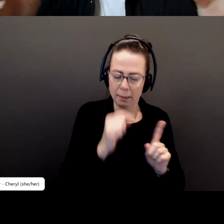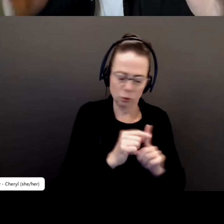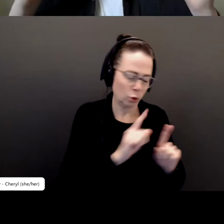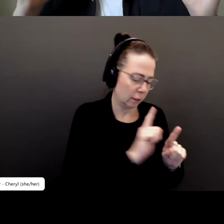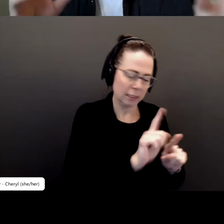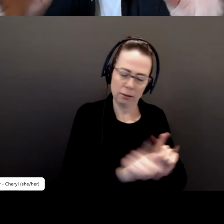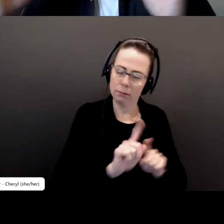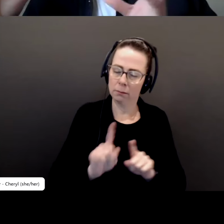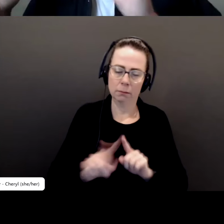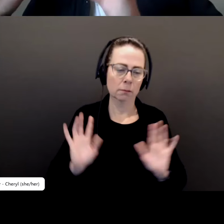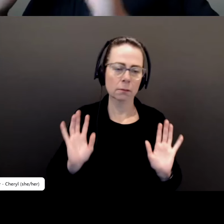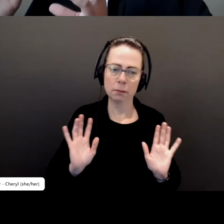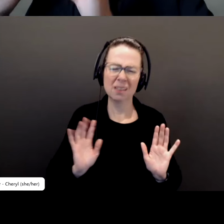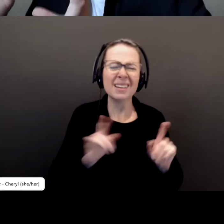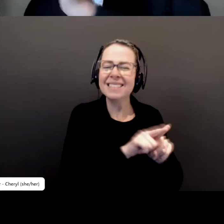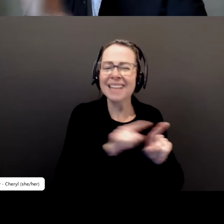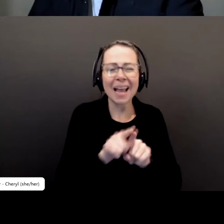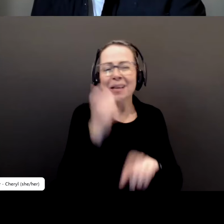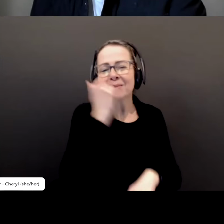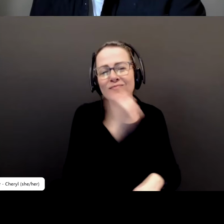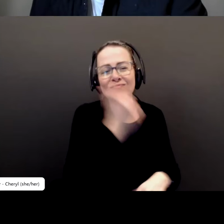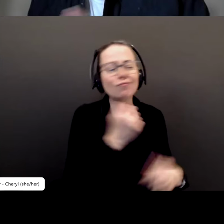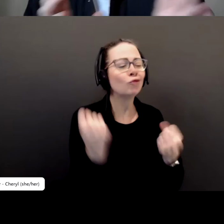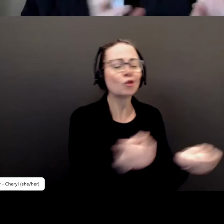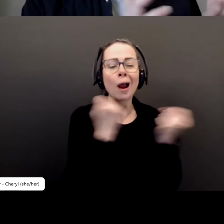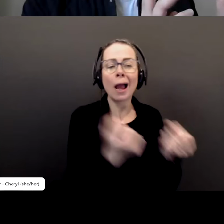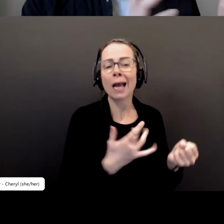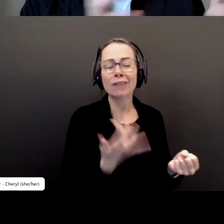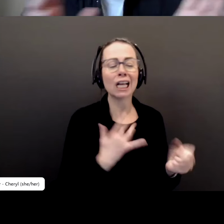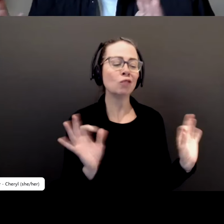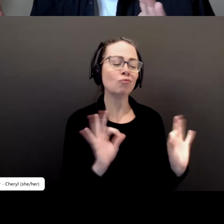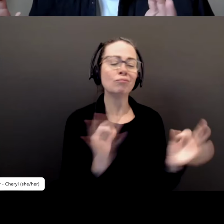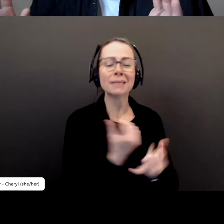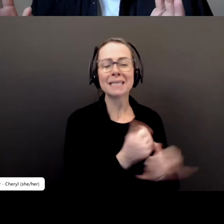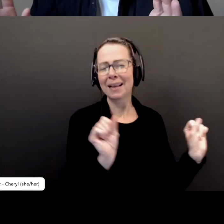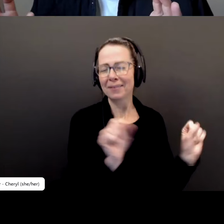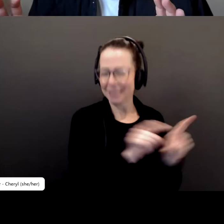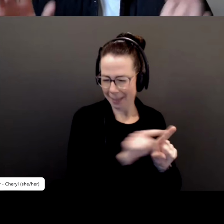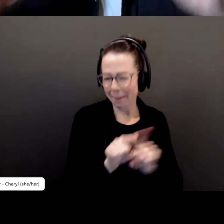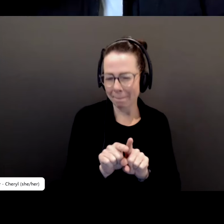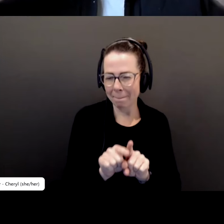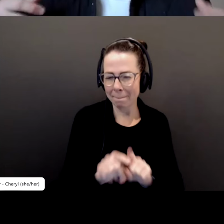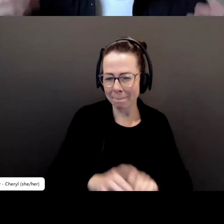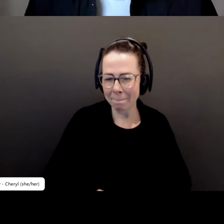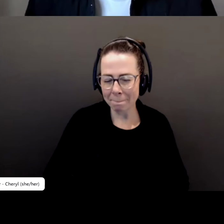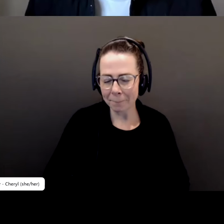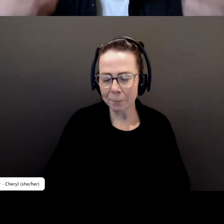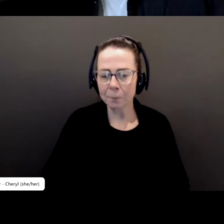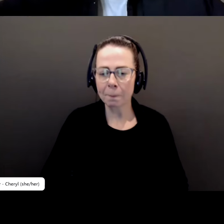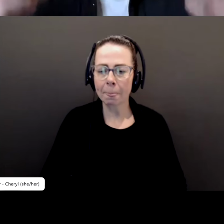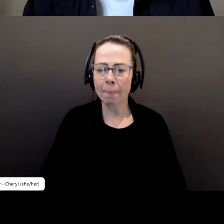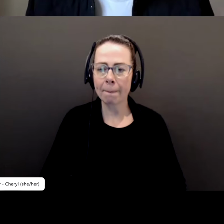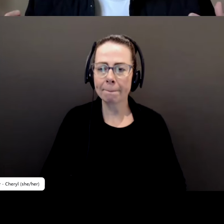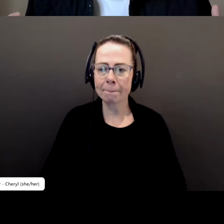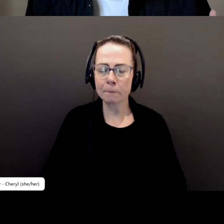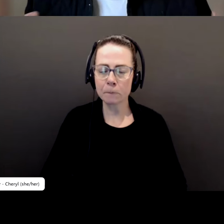you. But that's the kind of thing that you also can't prepare for. Now, walking down the street in the middle of the night